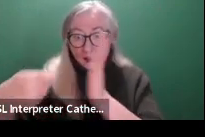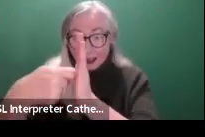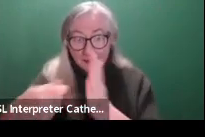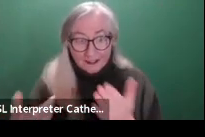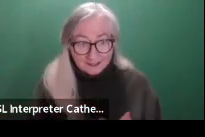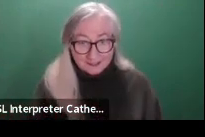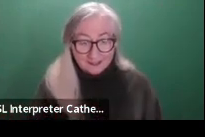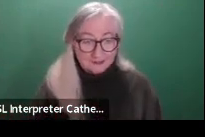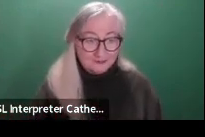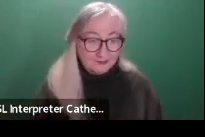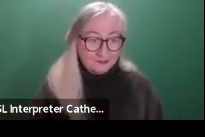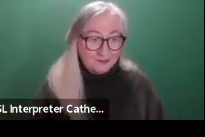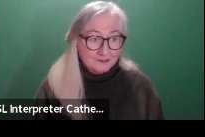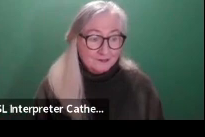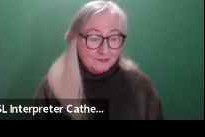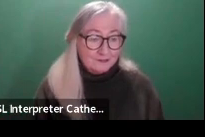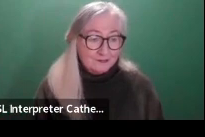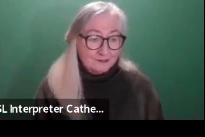next.